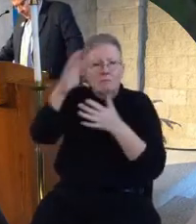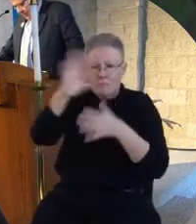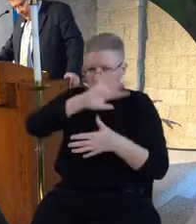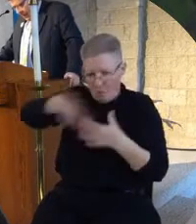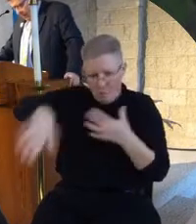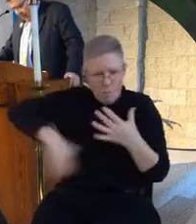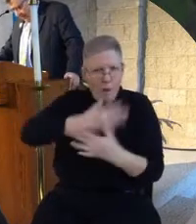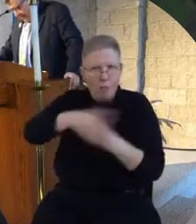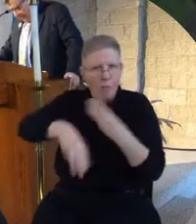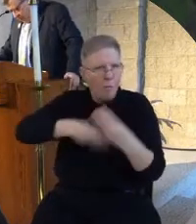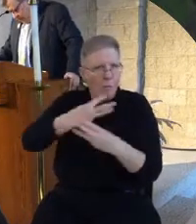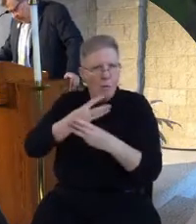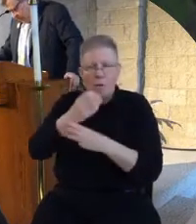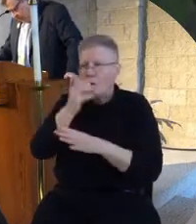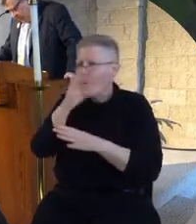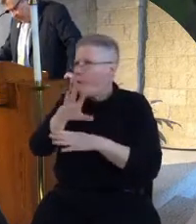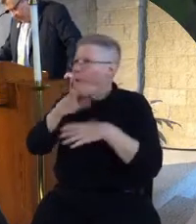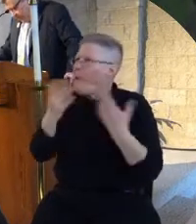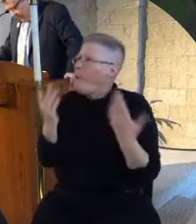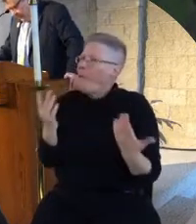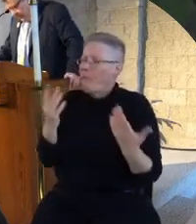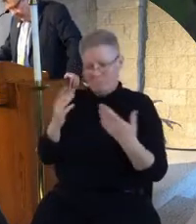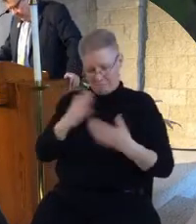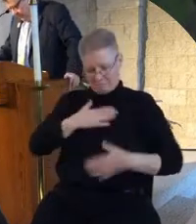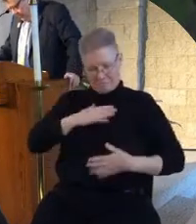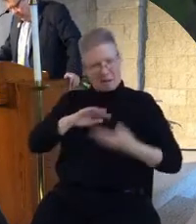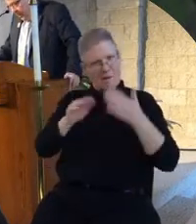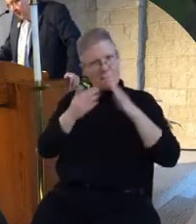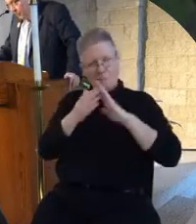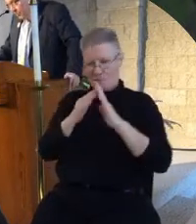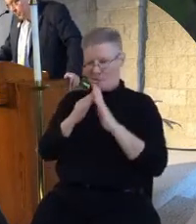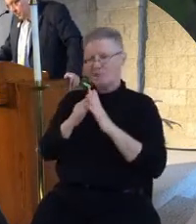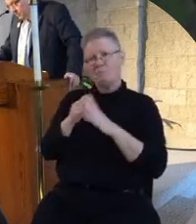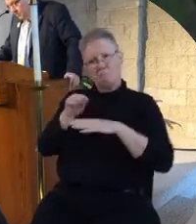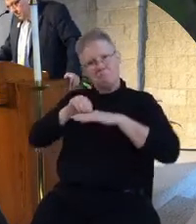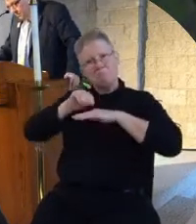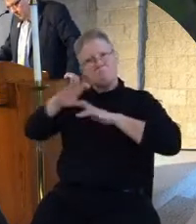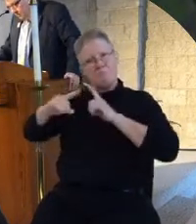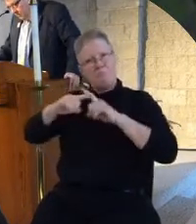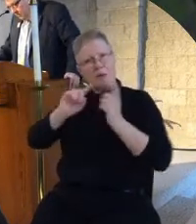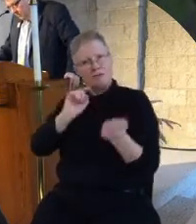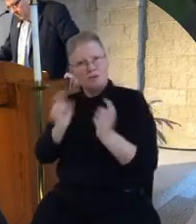or affecting positive change in my community,